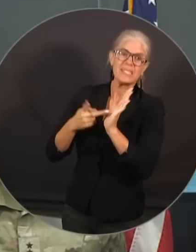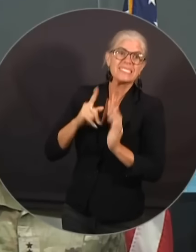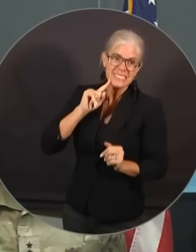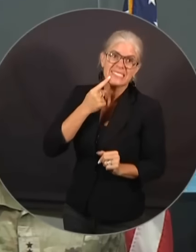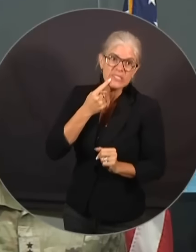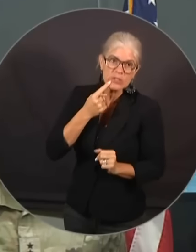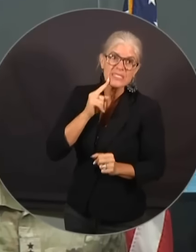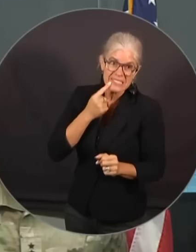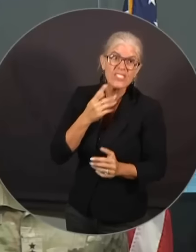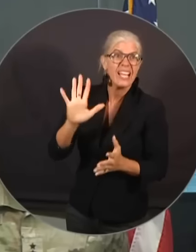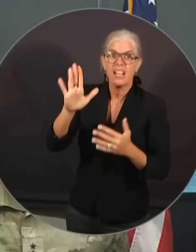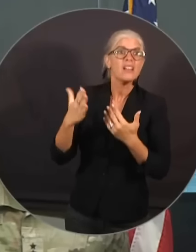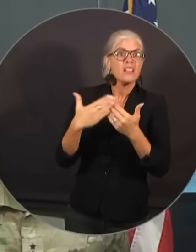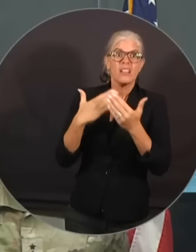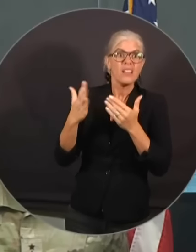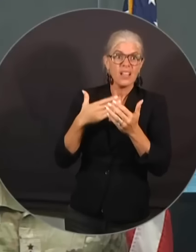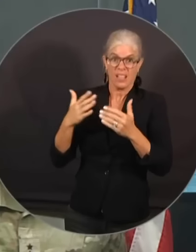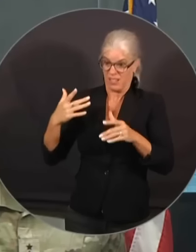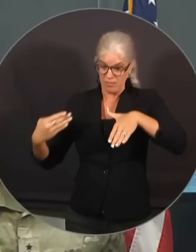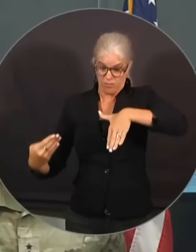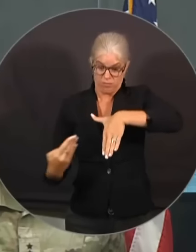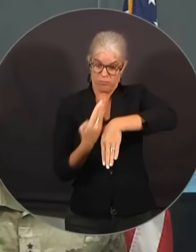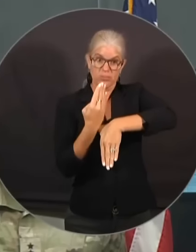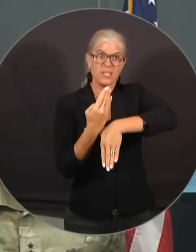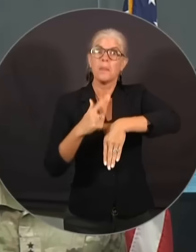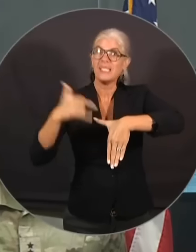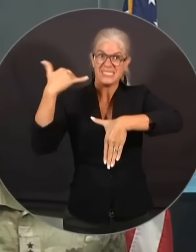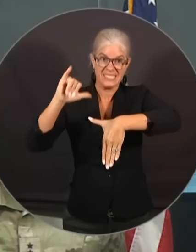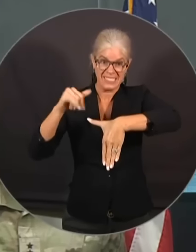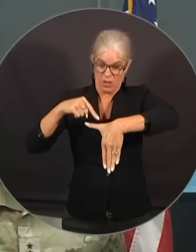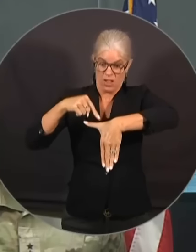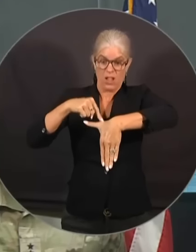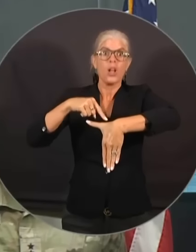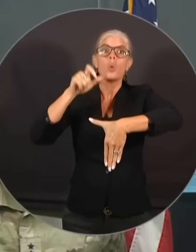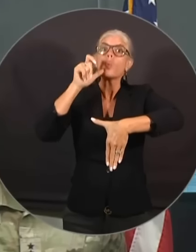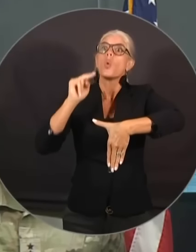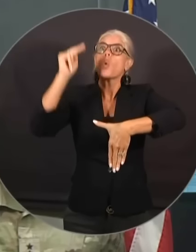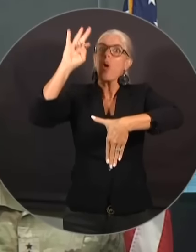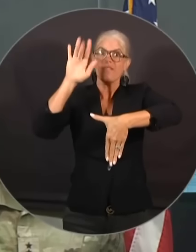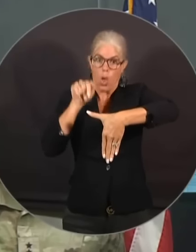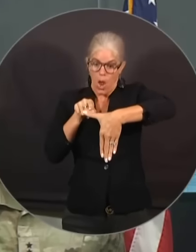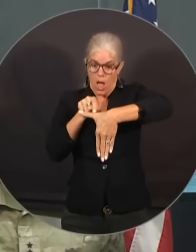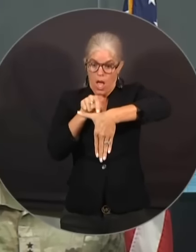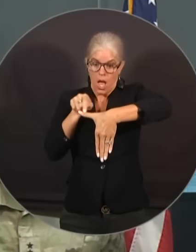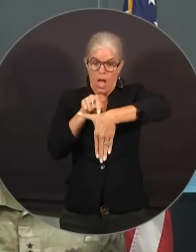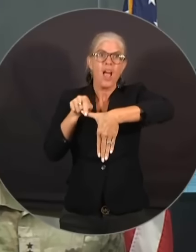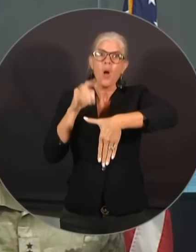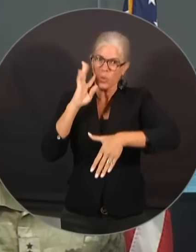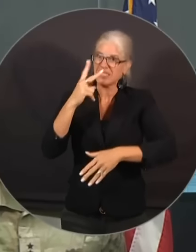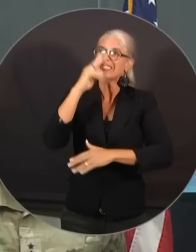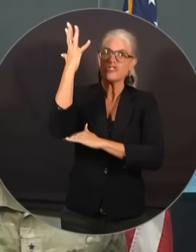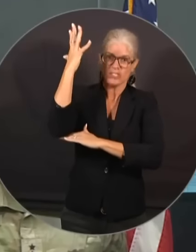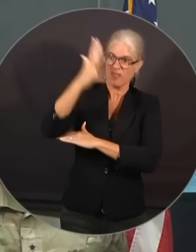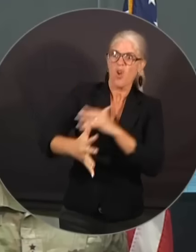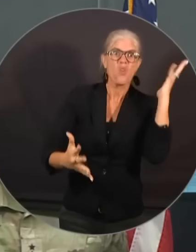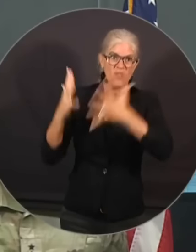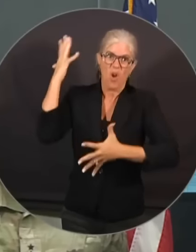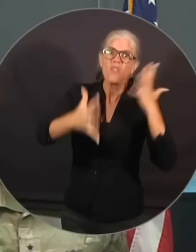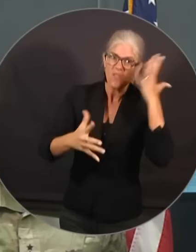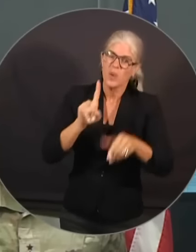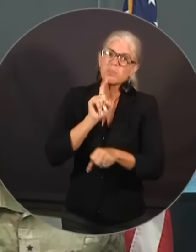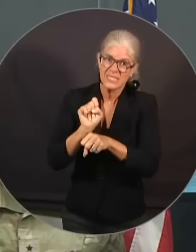as it moves inland throughout northern Florida, you are going to see trees that are going to be falling